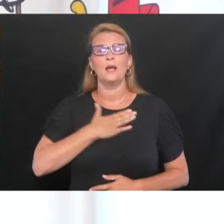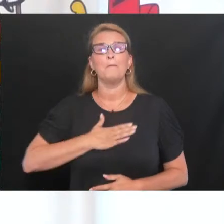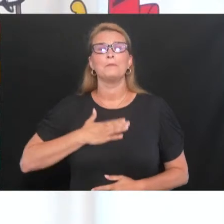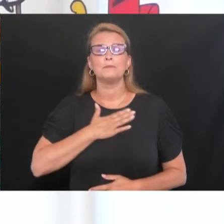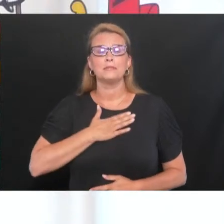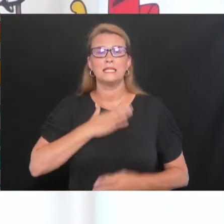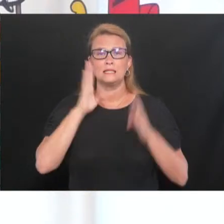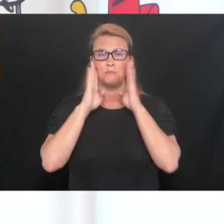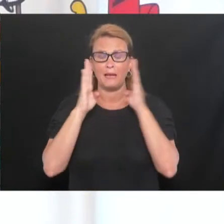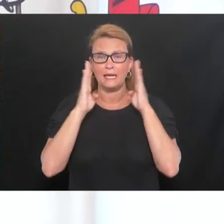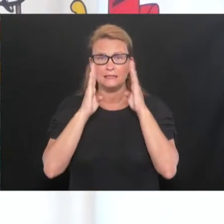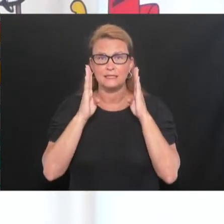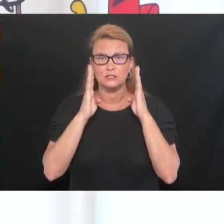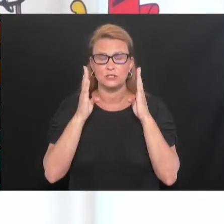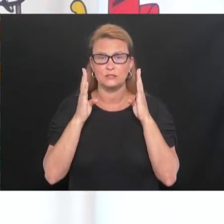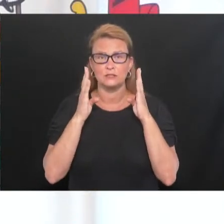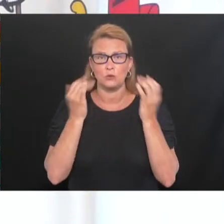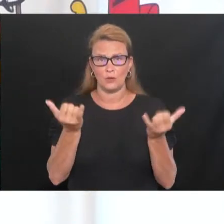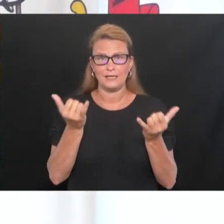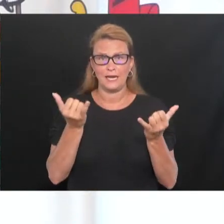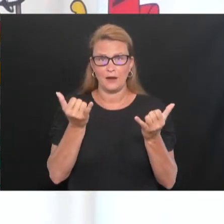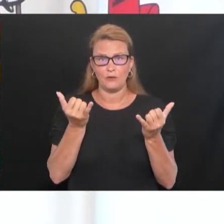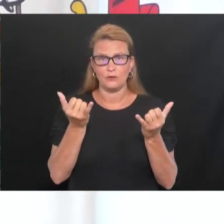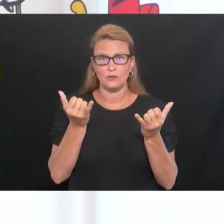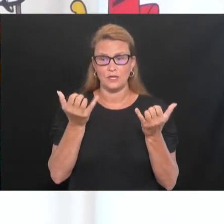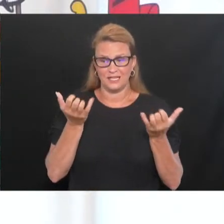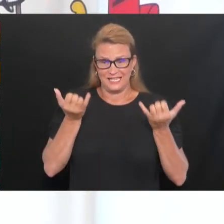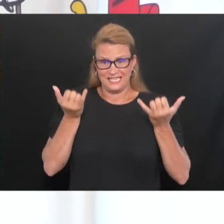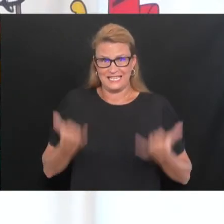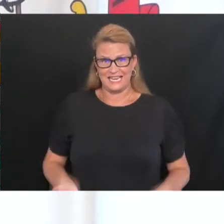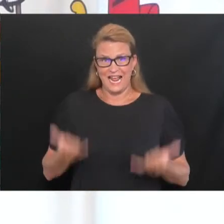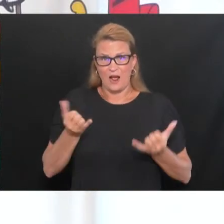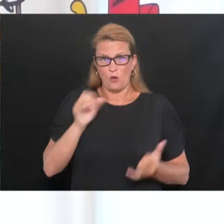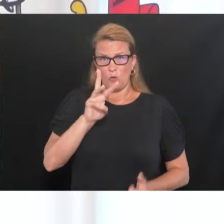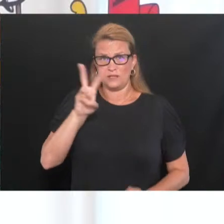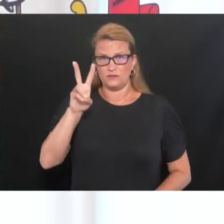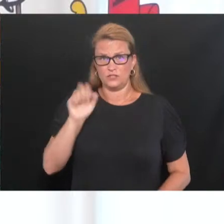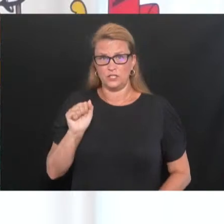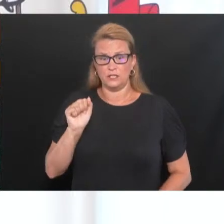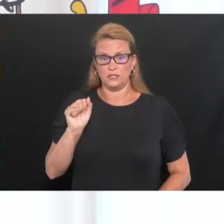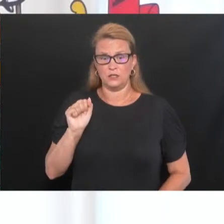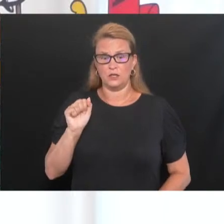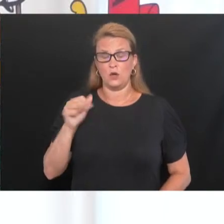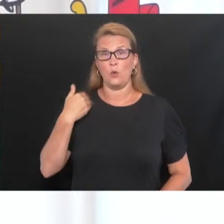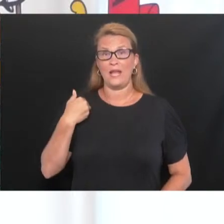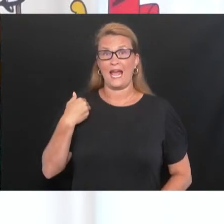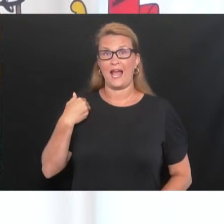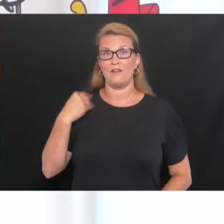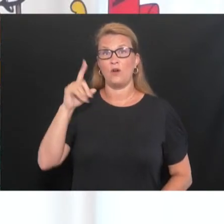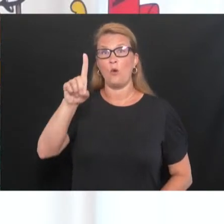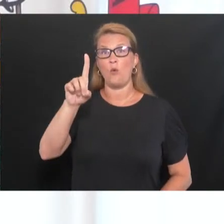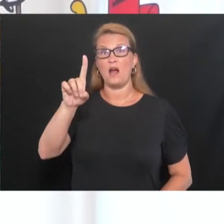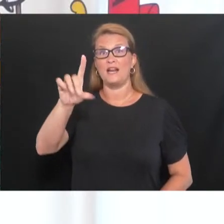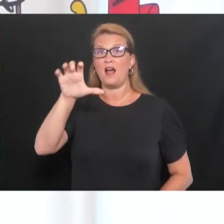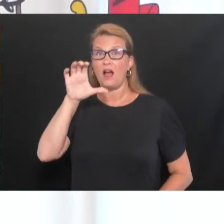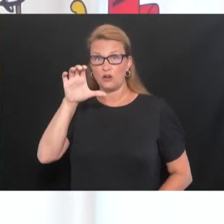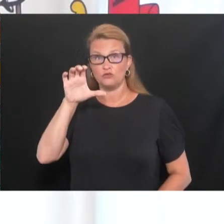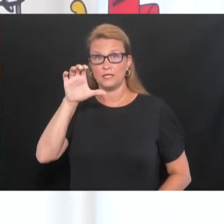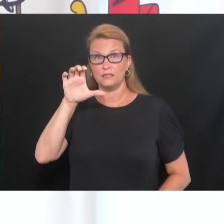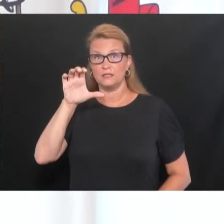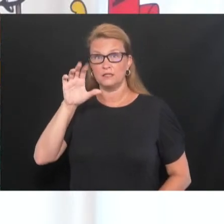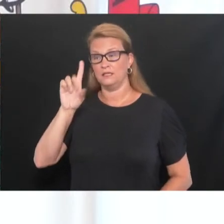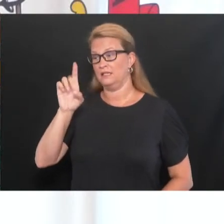We absolutely now in the state of West Virginia have 100 Delta variant